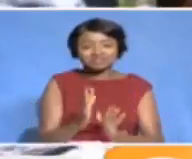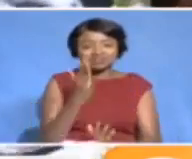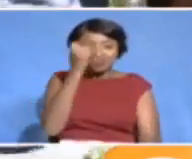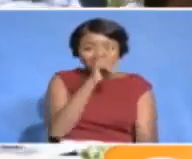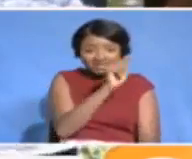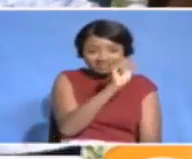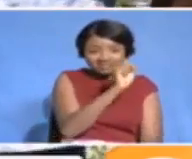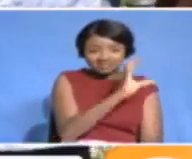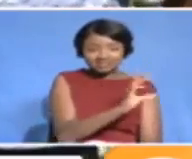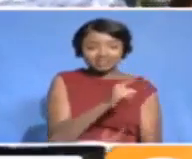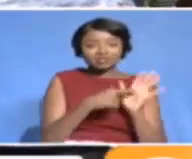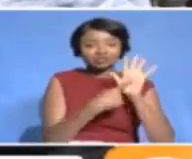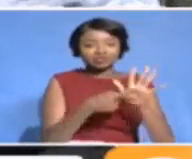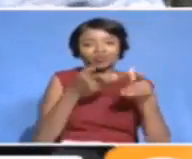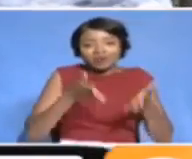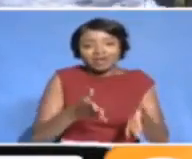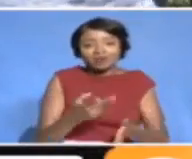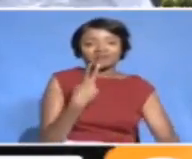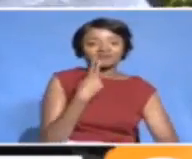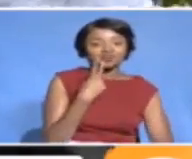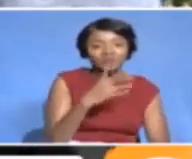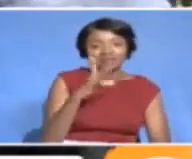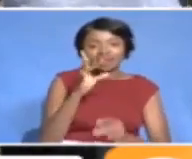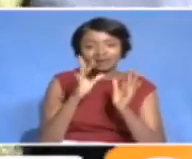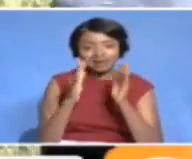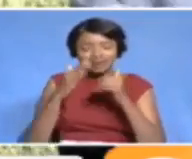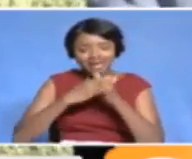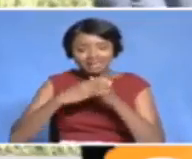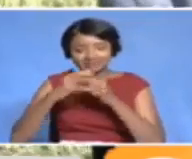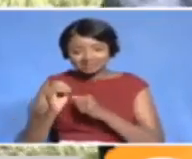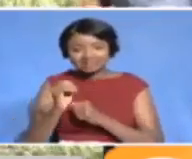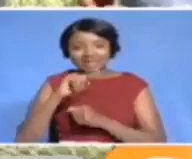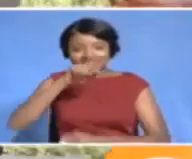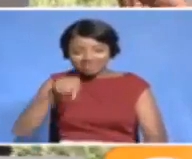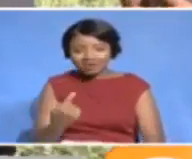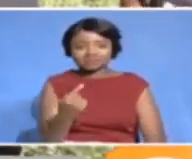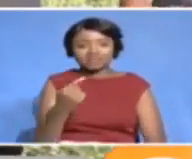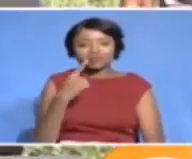show there are currently 290,000 trained teachers who are